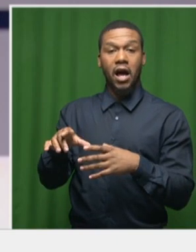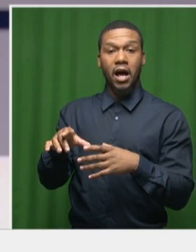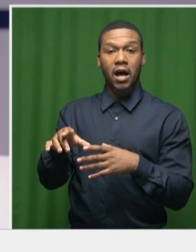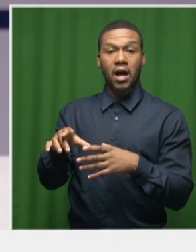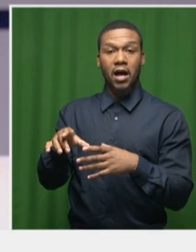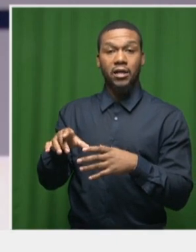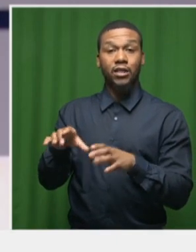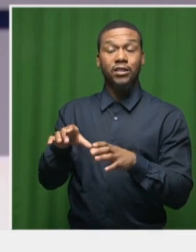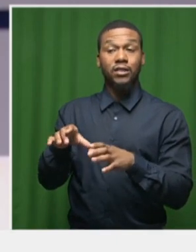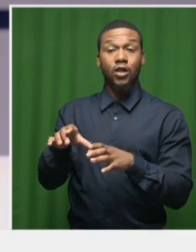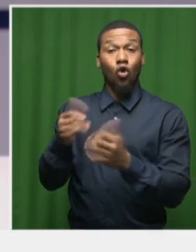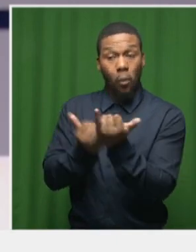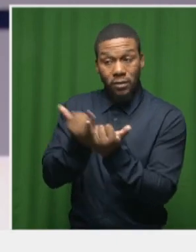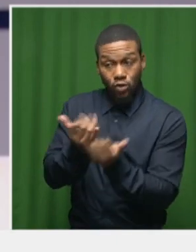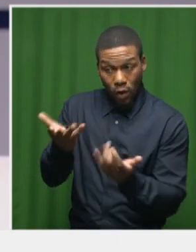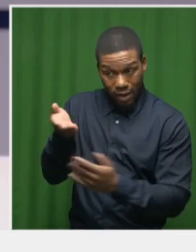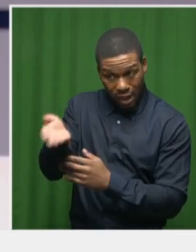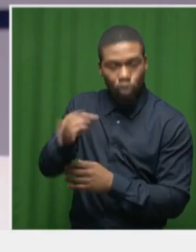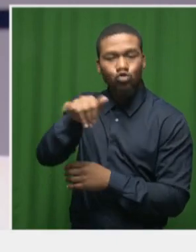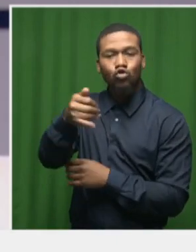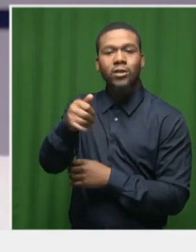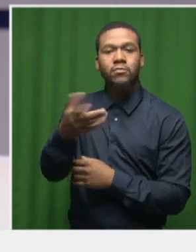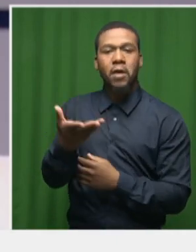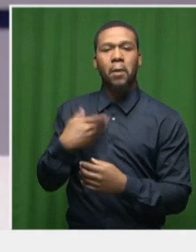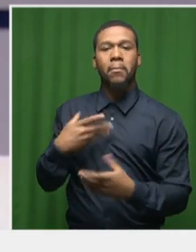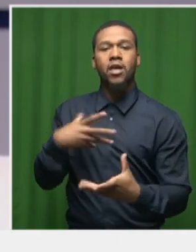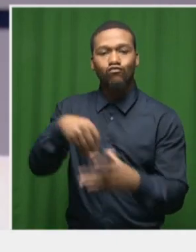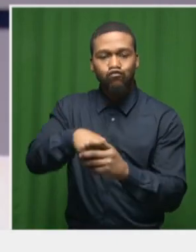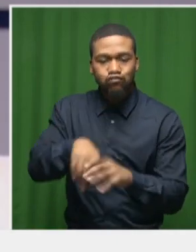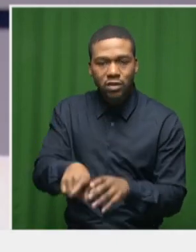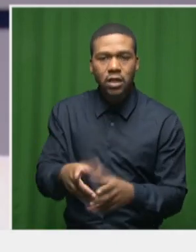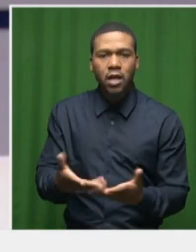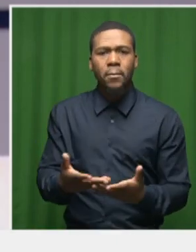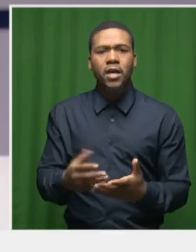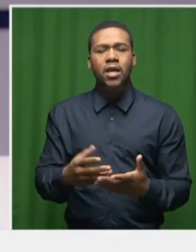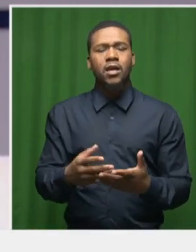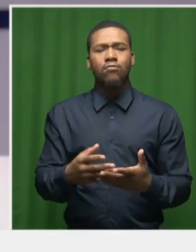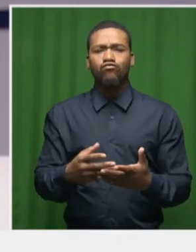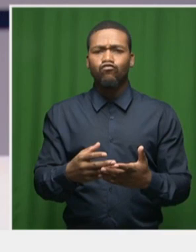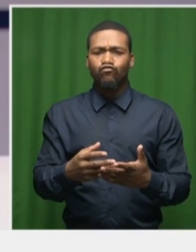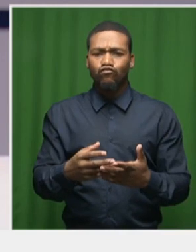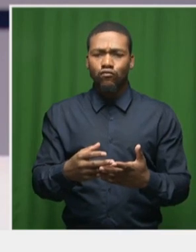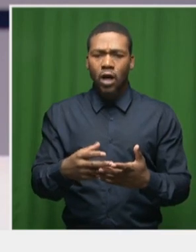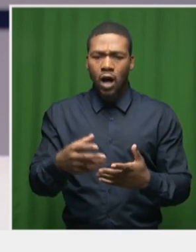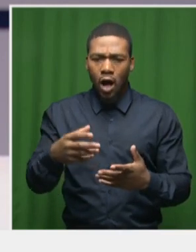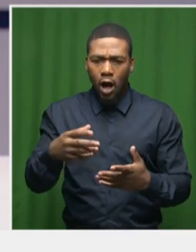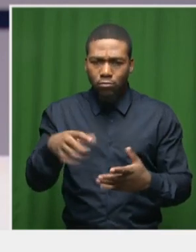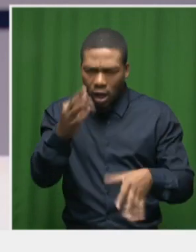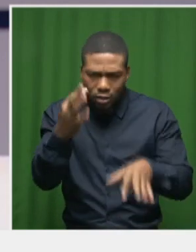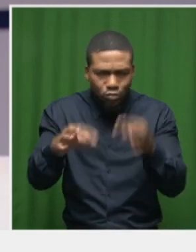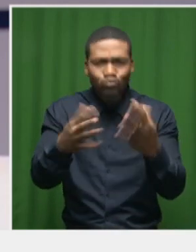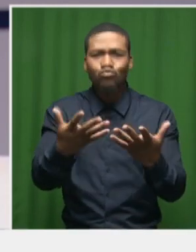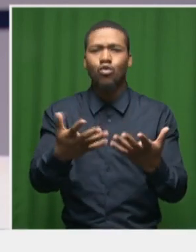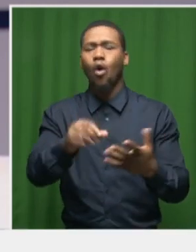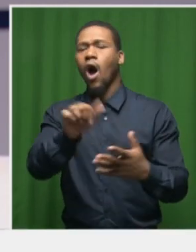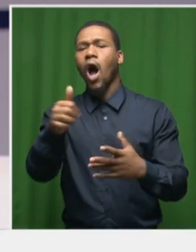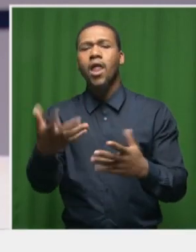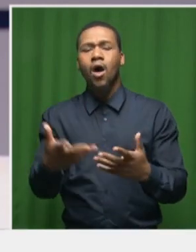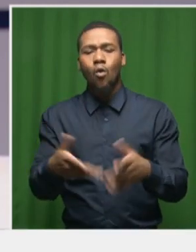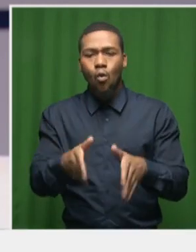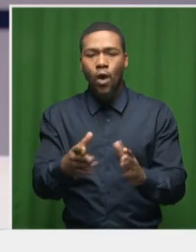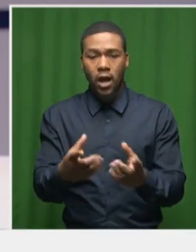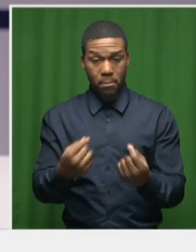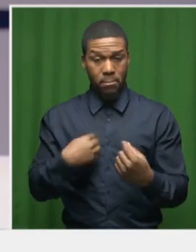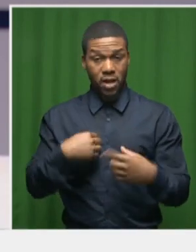the residency last year, it allowed me to explore a new medium because I'm a Johannesburg-based photographic artist mainly. That's the